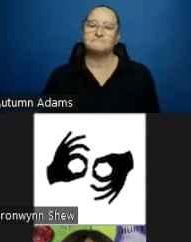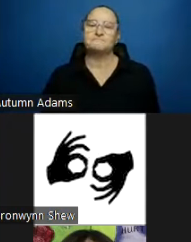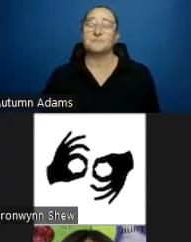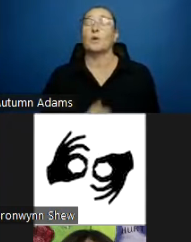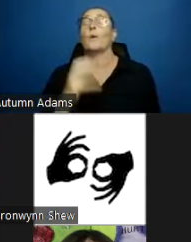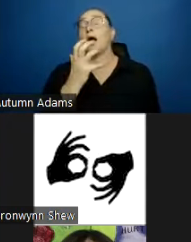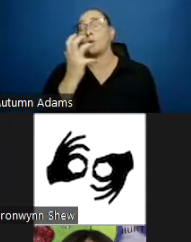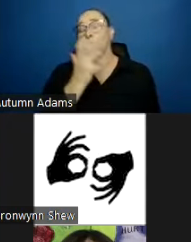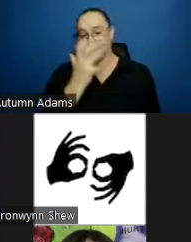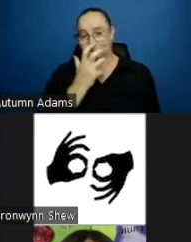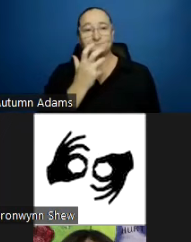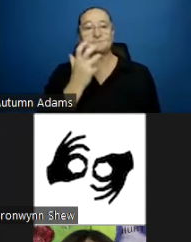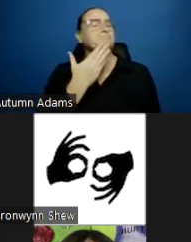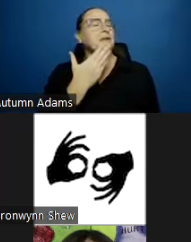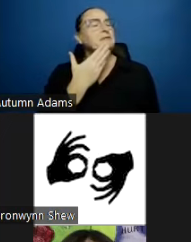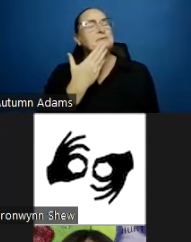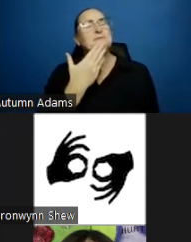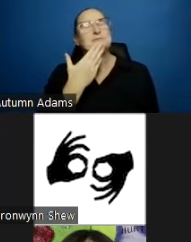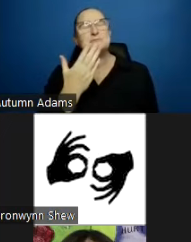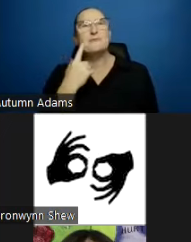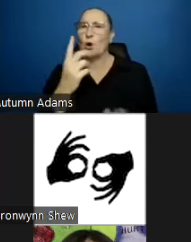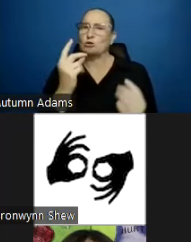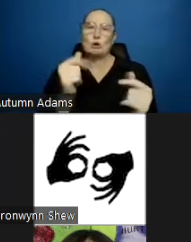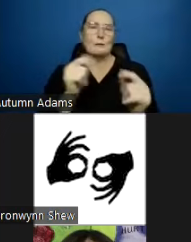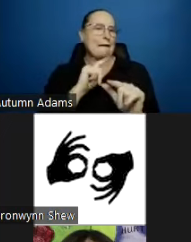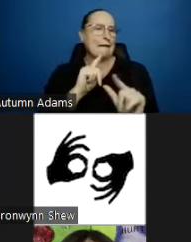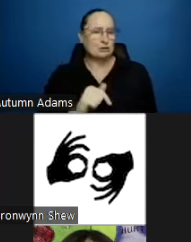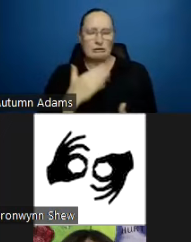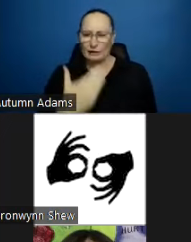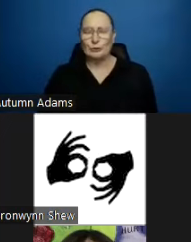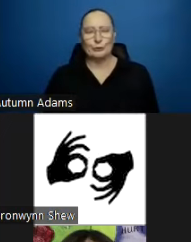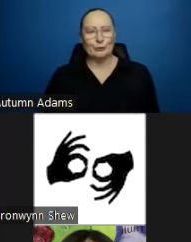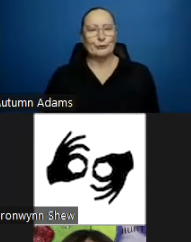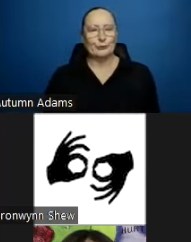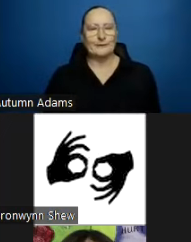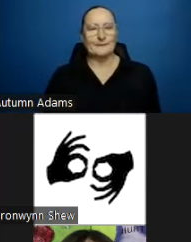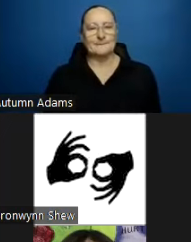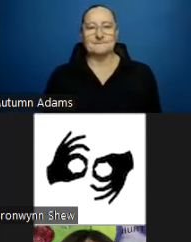wow. Wow, thank you guys for your quick answers. Thank you so much.